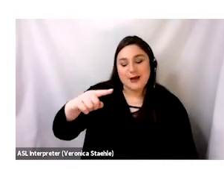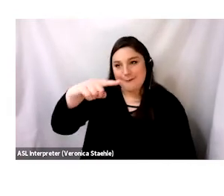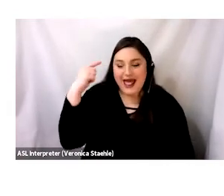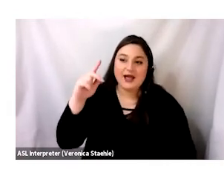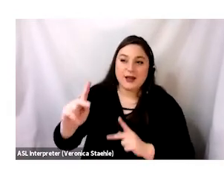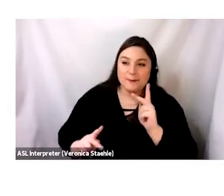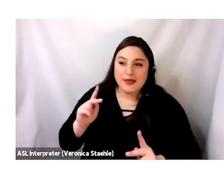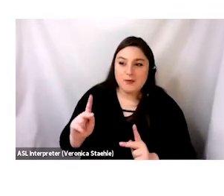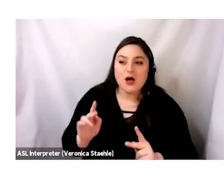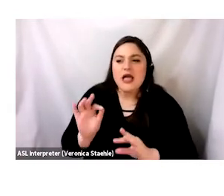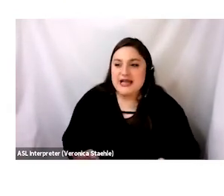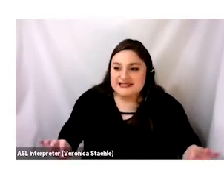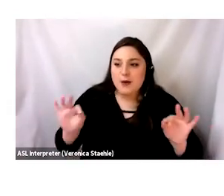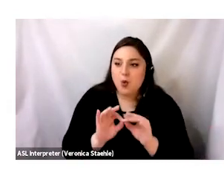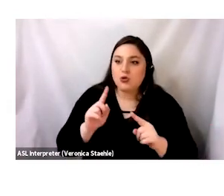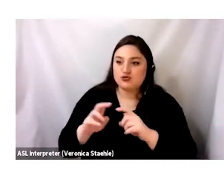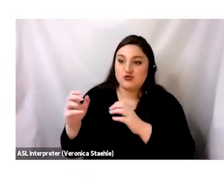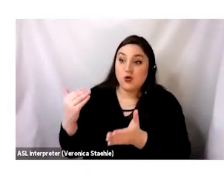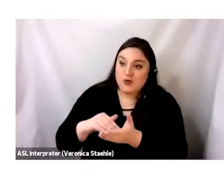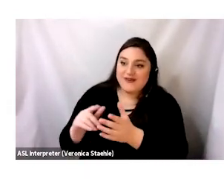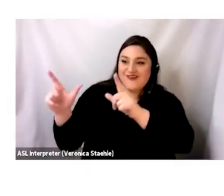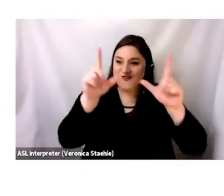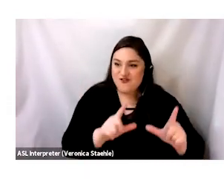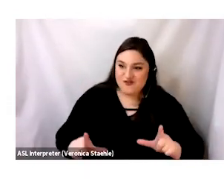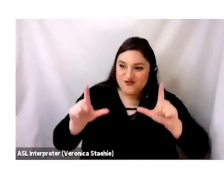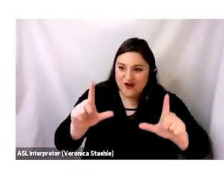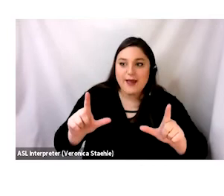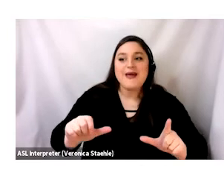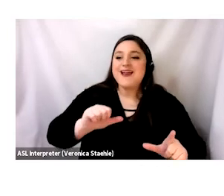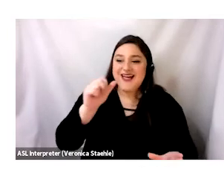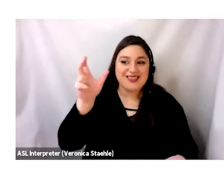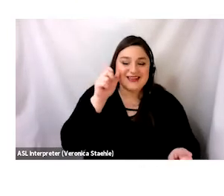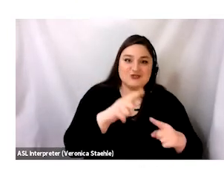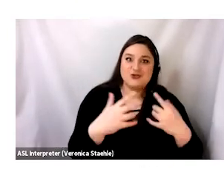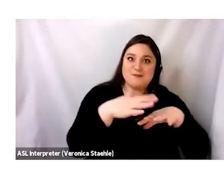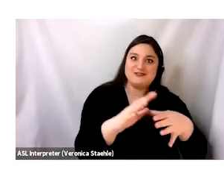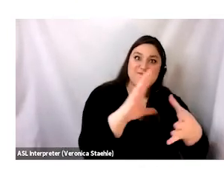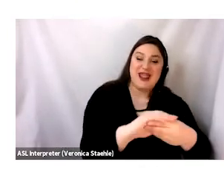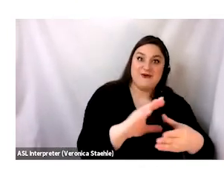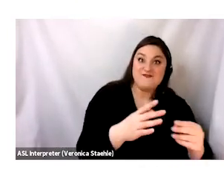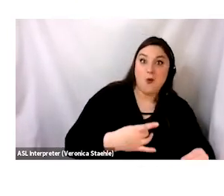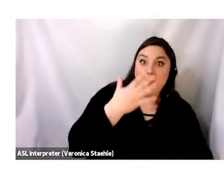and reframing dominant relationships to and mainstream narratives about cotton.